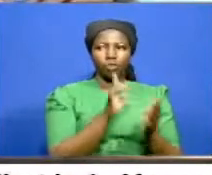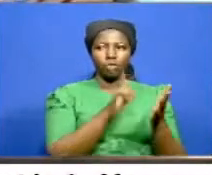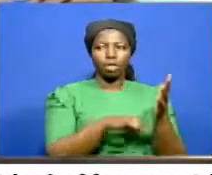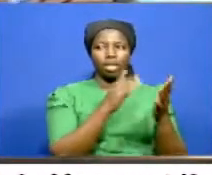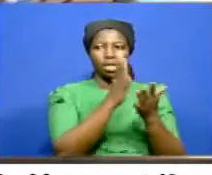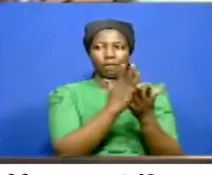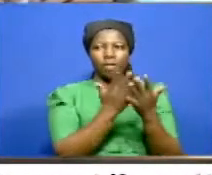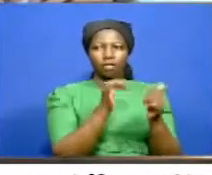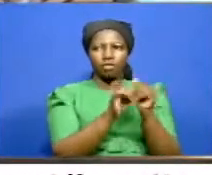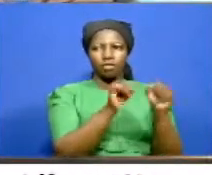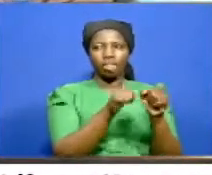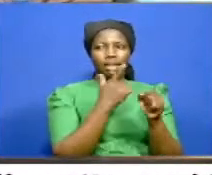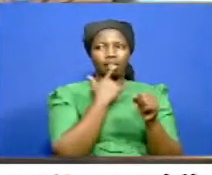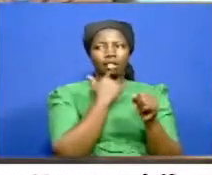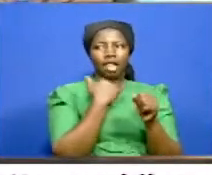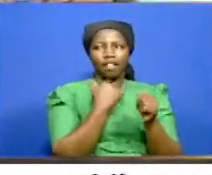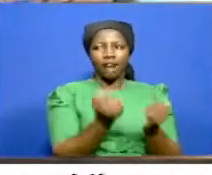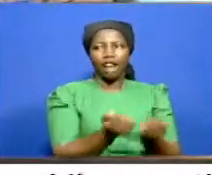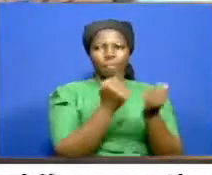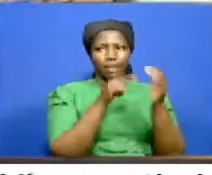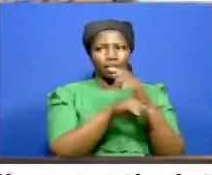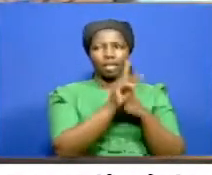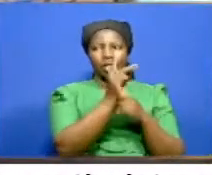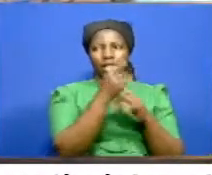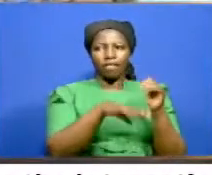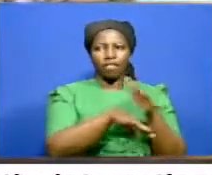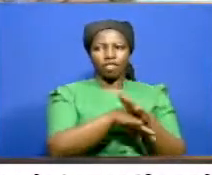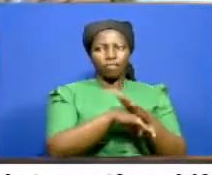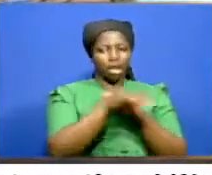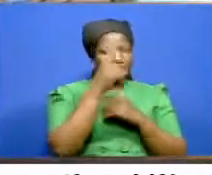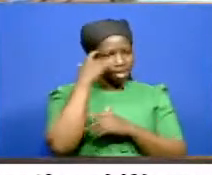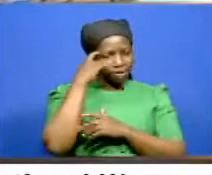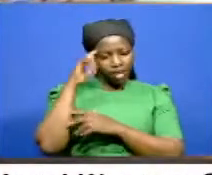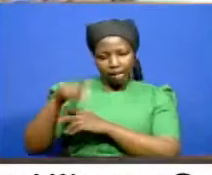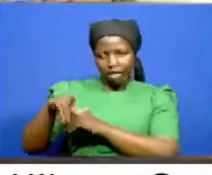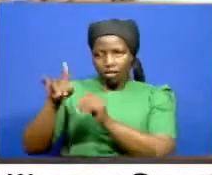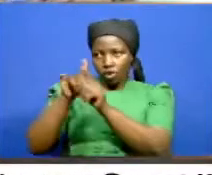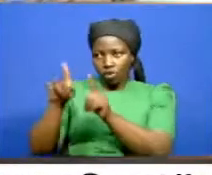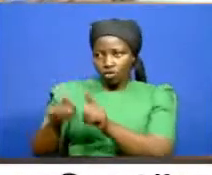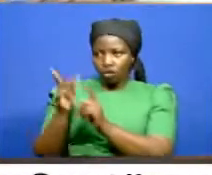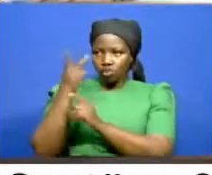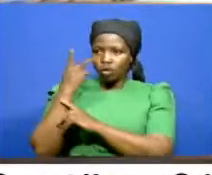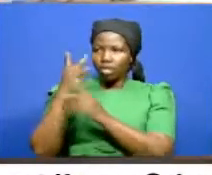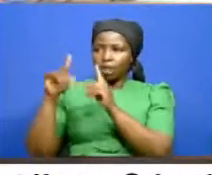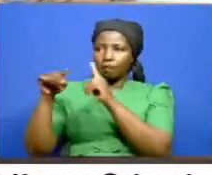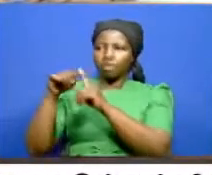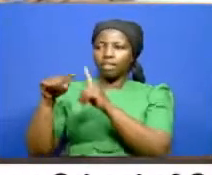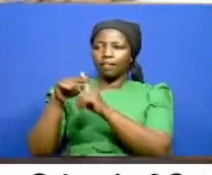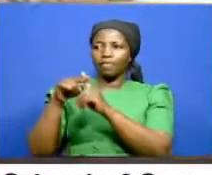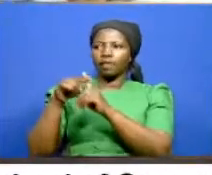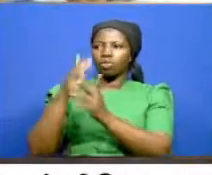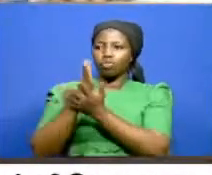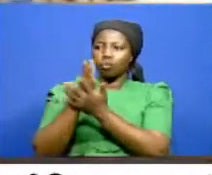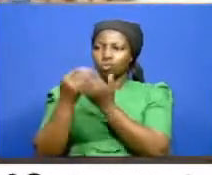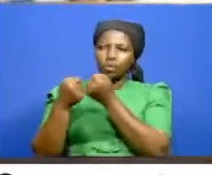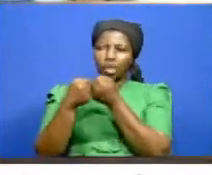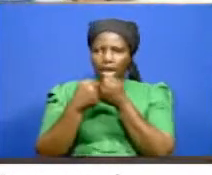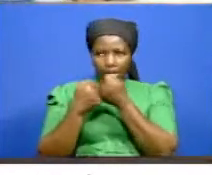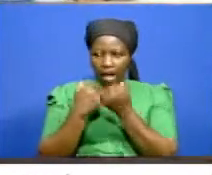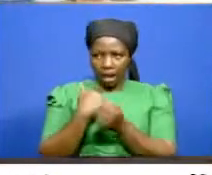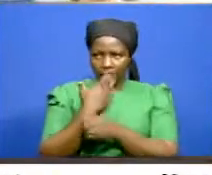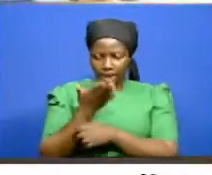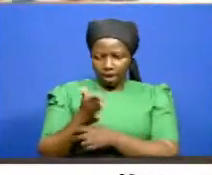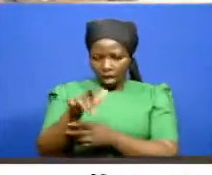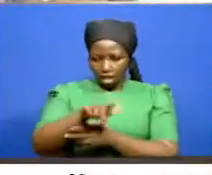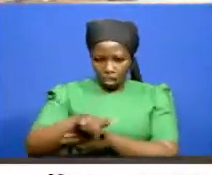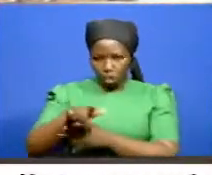really come a long way in Kenyan football? I think we must also look at the positives. As much as we have on our own challenges, locally we've had our